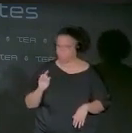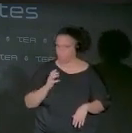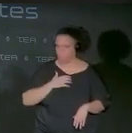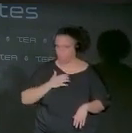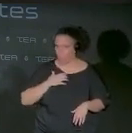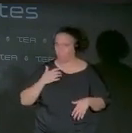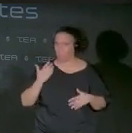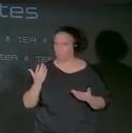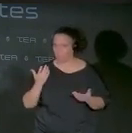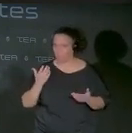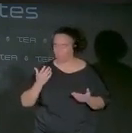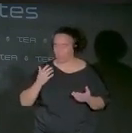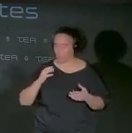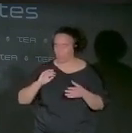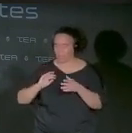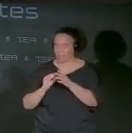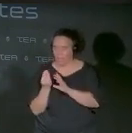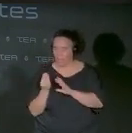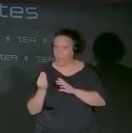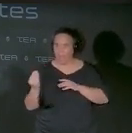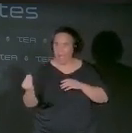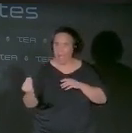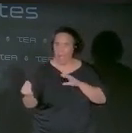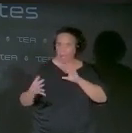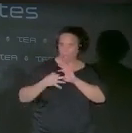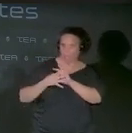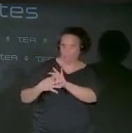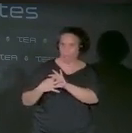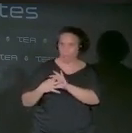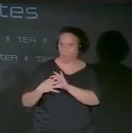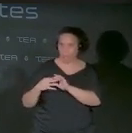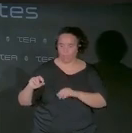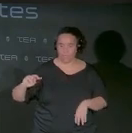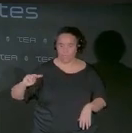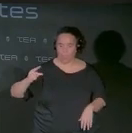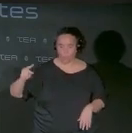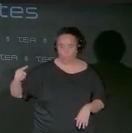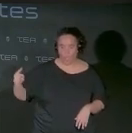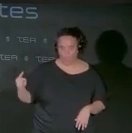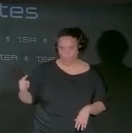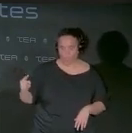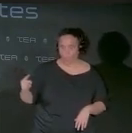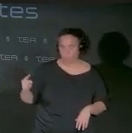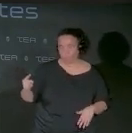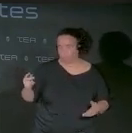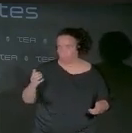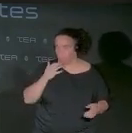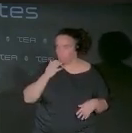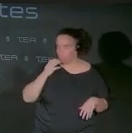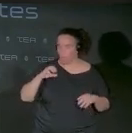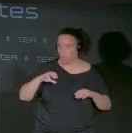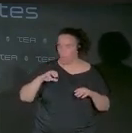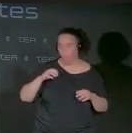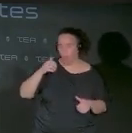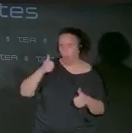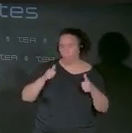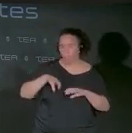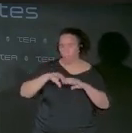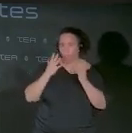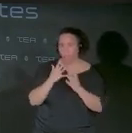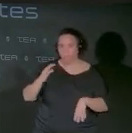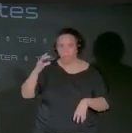at some level, I mean, at the moment, people are saying, are these AIs smart or are they not smart? I mean, are they as clever as us or are they not? Give